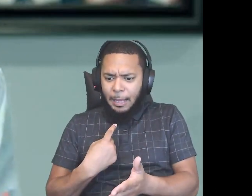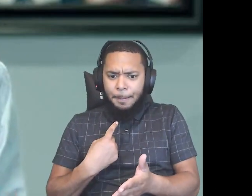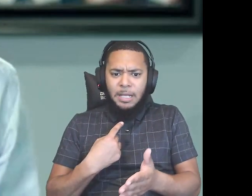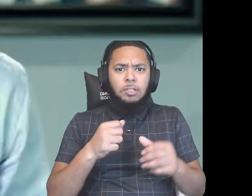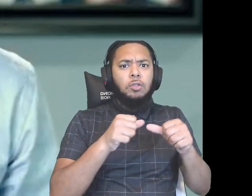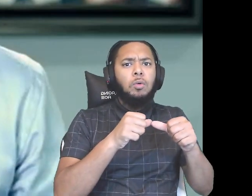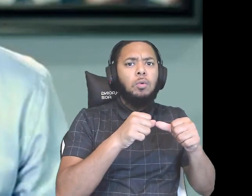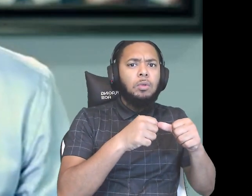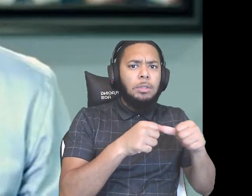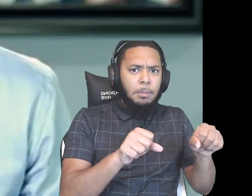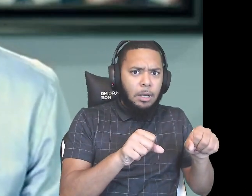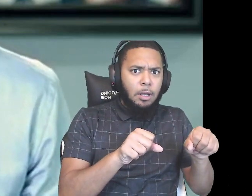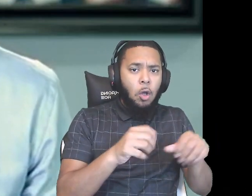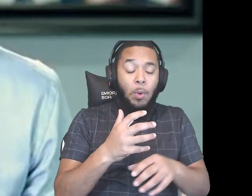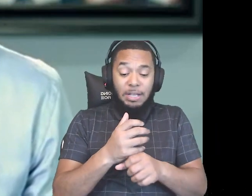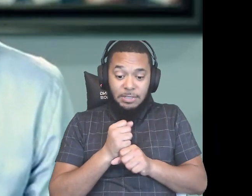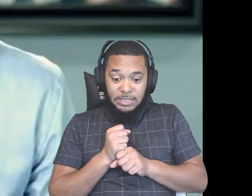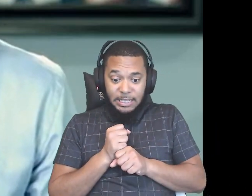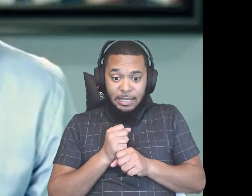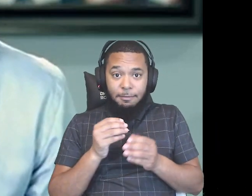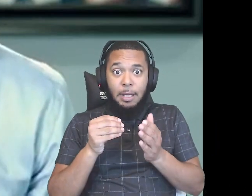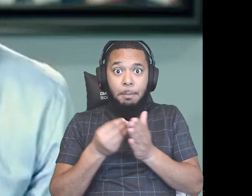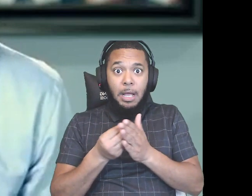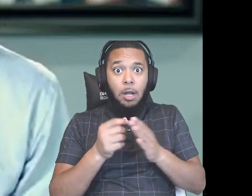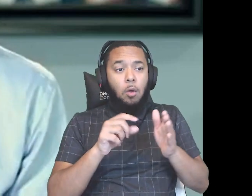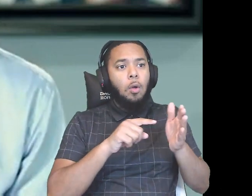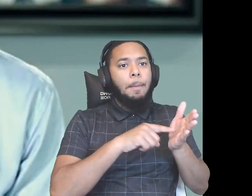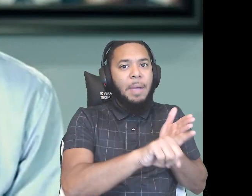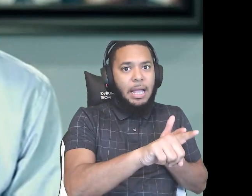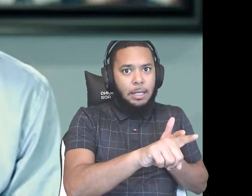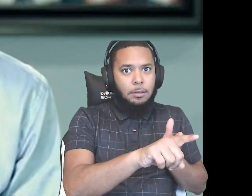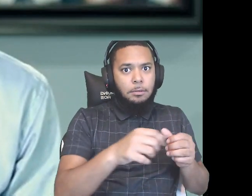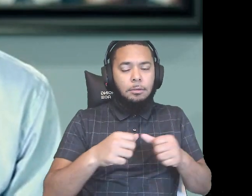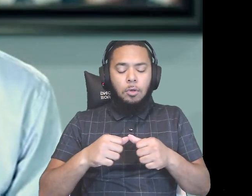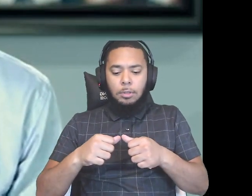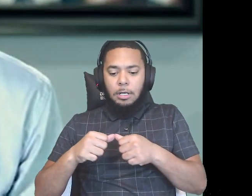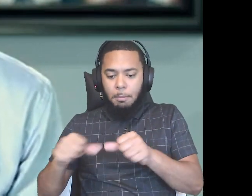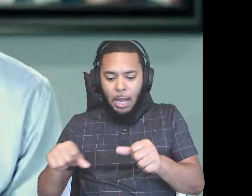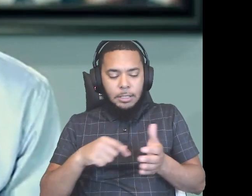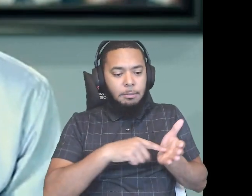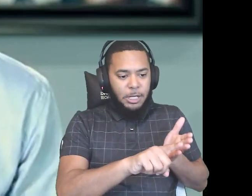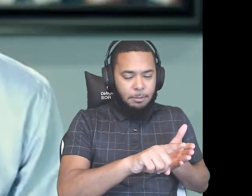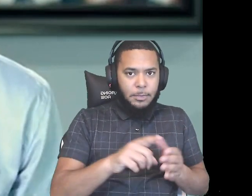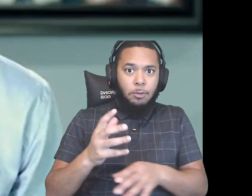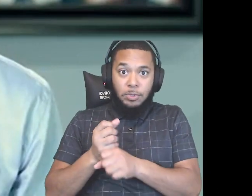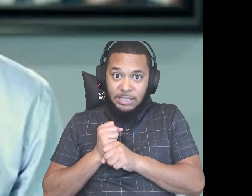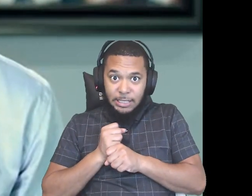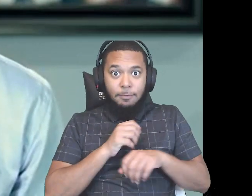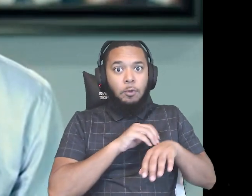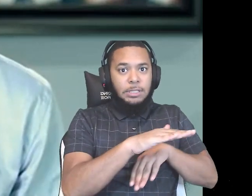are we sending money out to somebody? So what I'm going to do is I'm going to put in parentheses